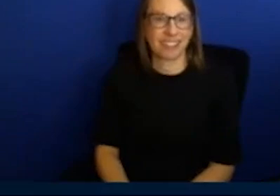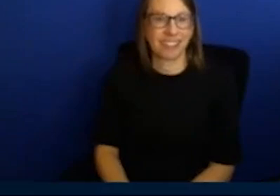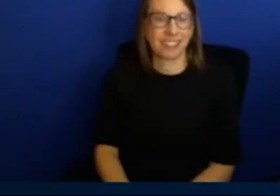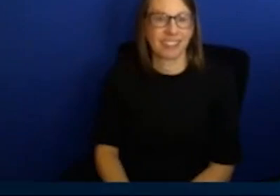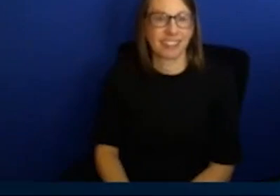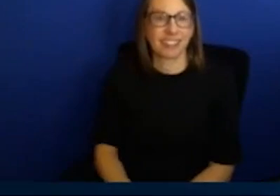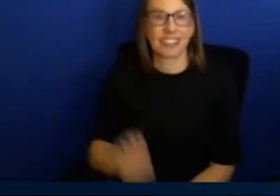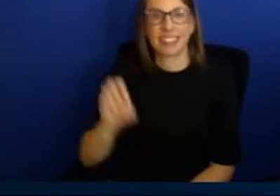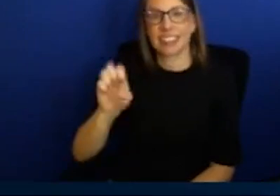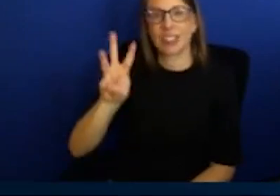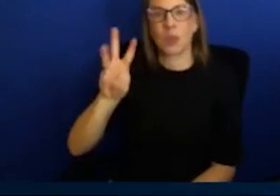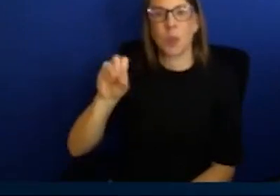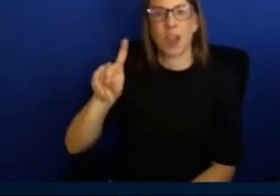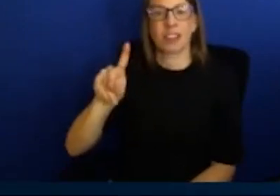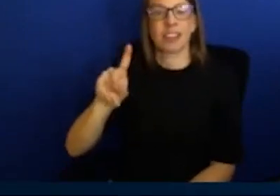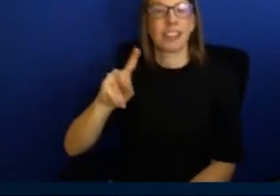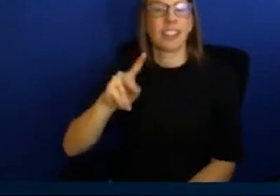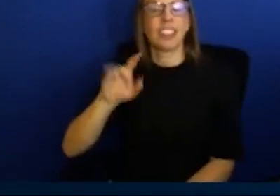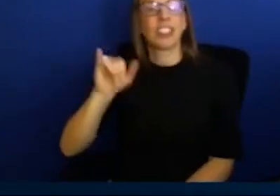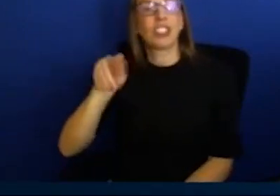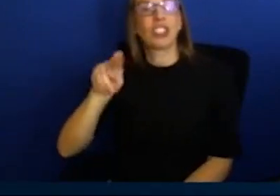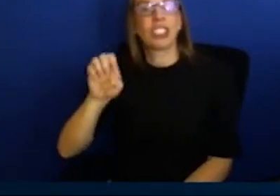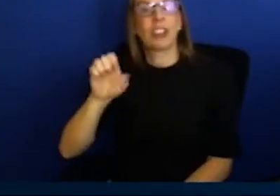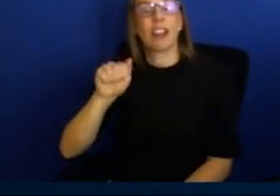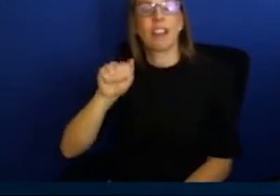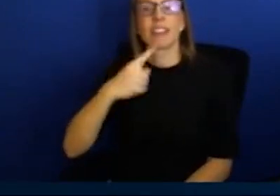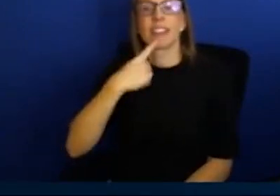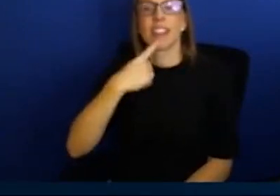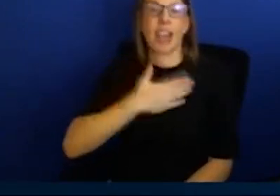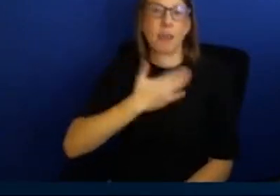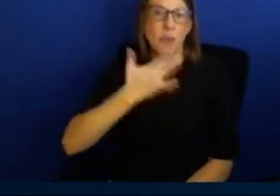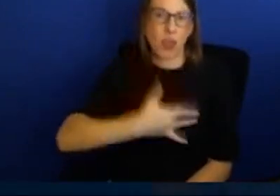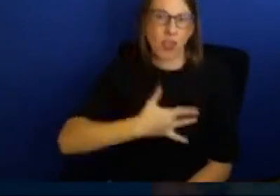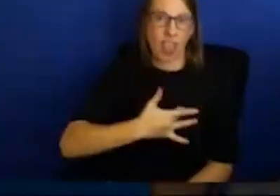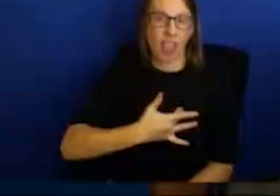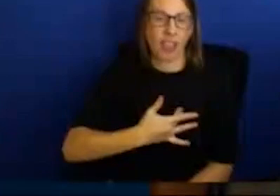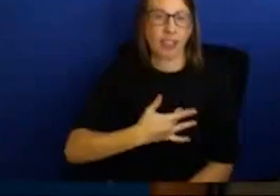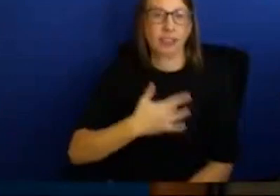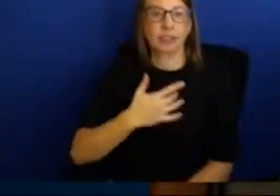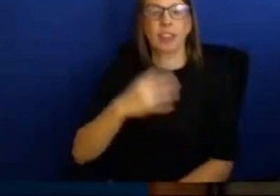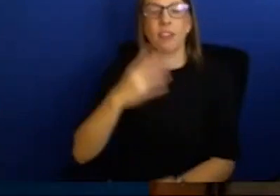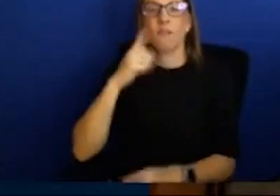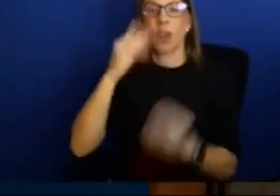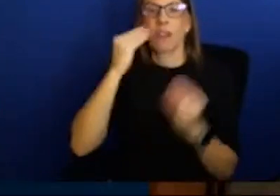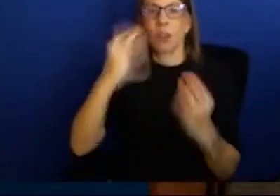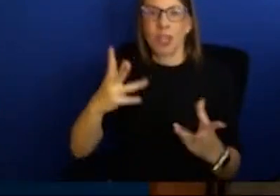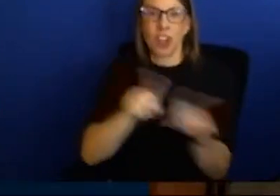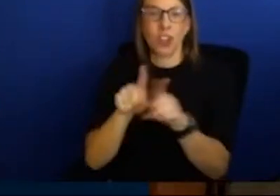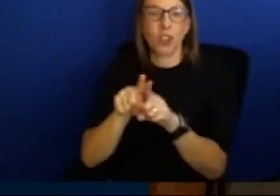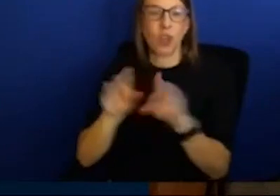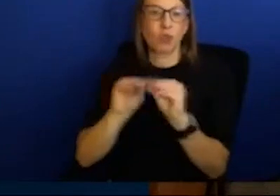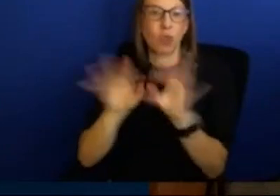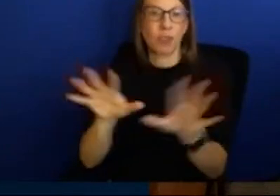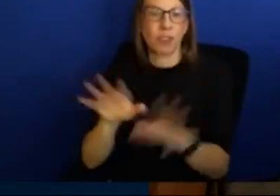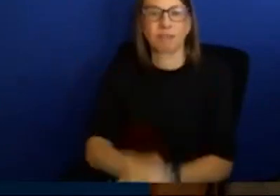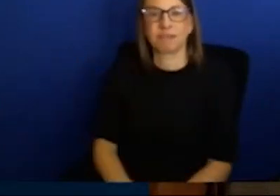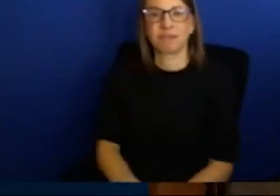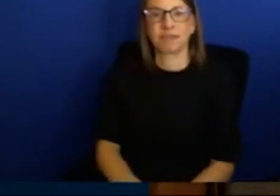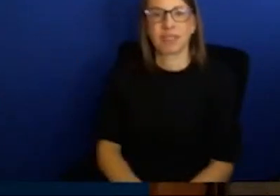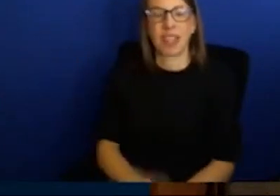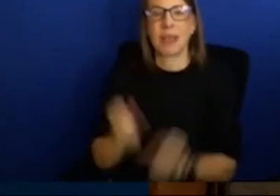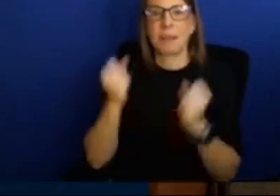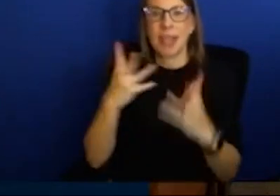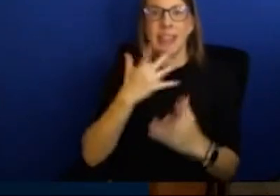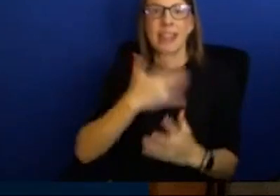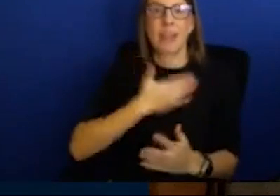Gina says, happy birthday. Thank you for the information and transparency. Kim says, happy birthday. And so everybody just. My Uncle Dennis.